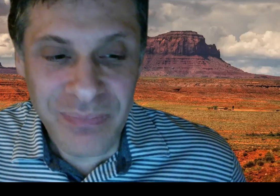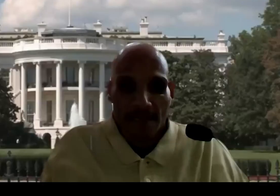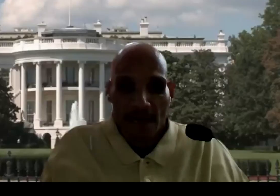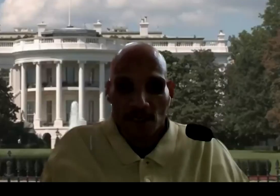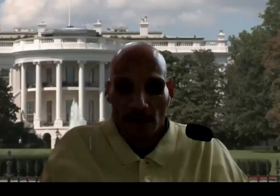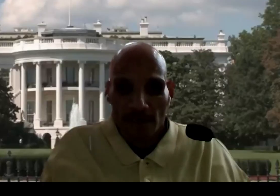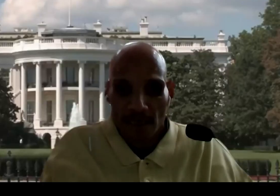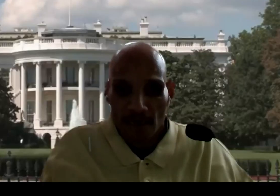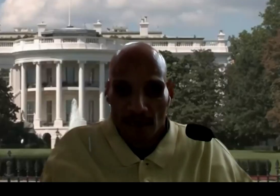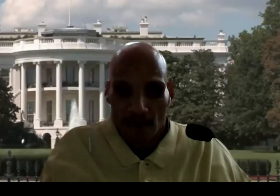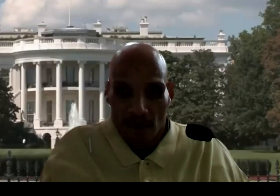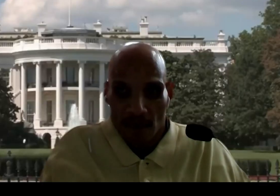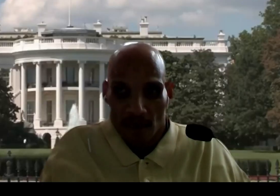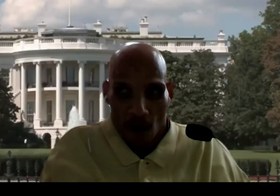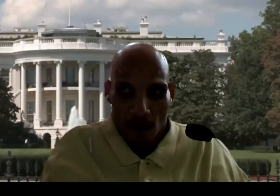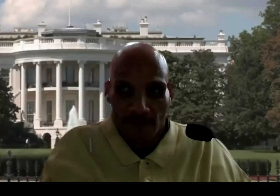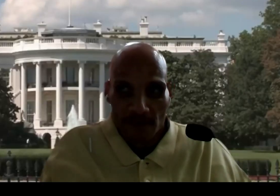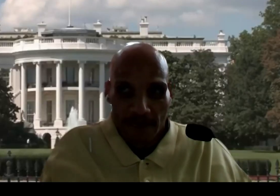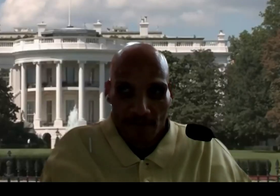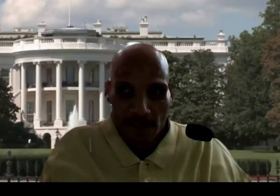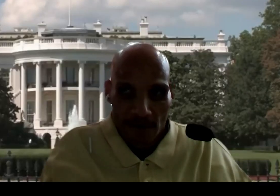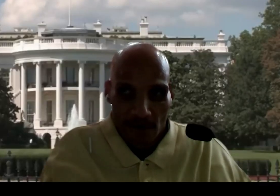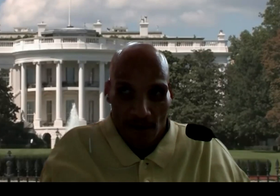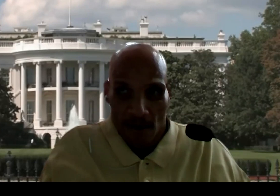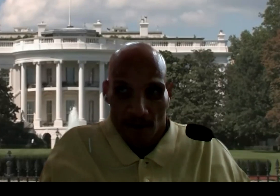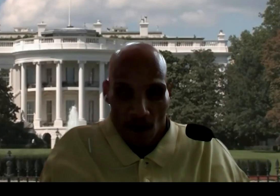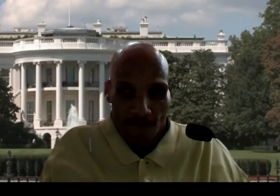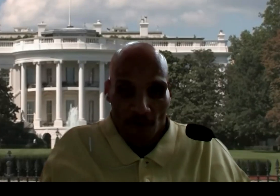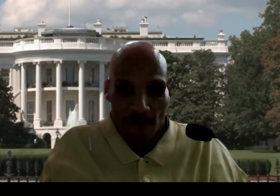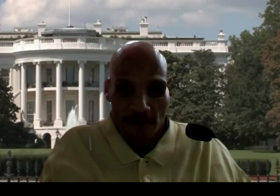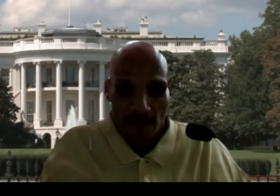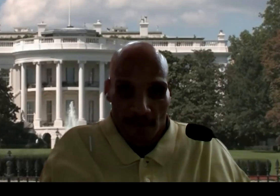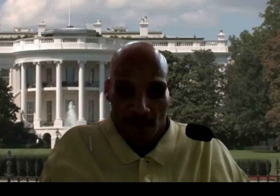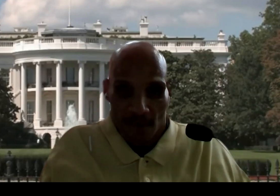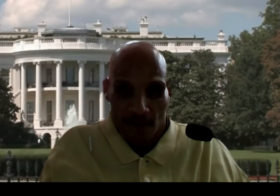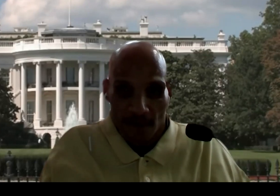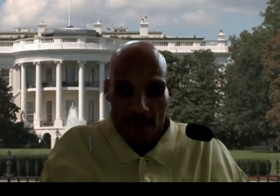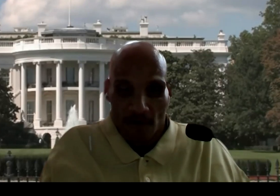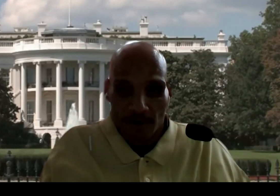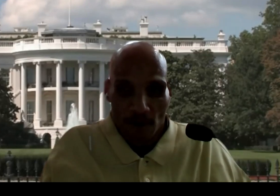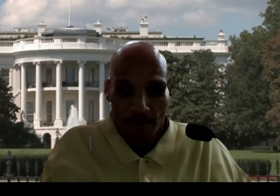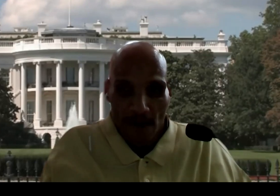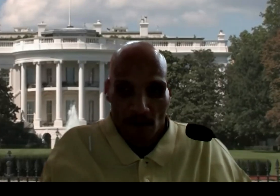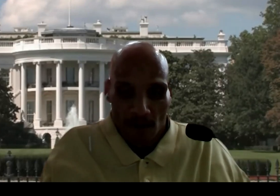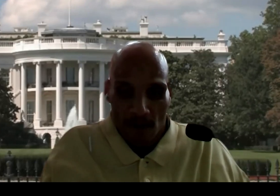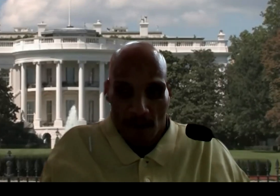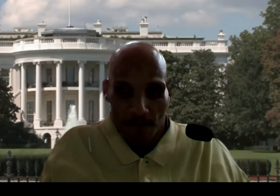The only thing I enjoyed is that all of us are Sun Devils here, all four of us